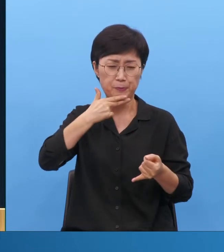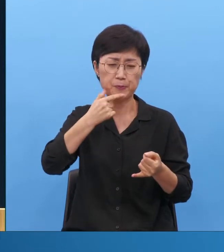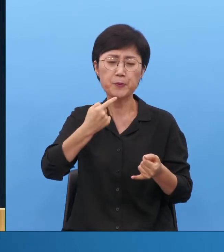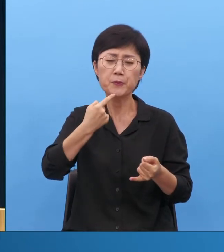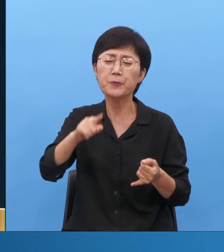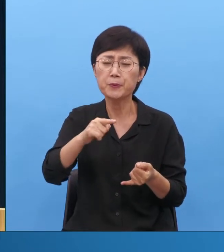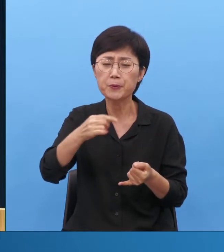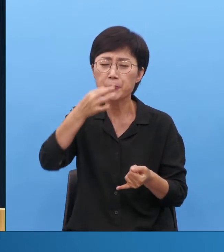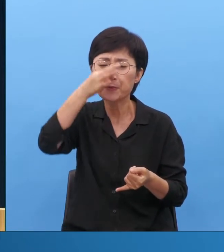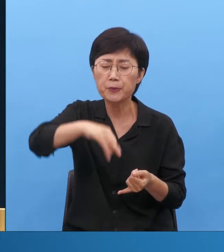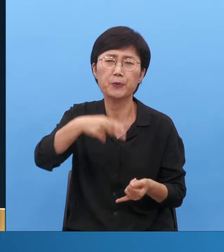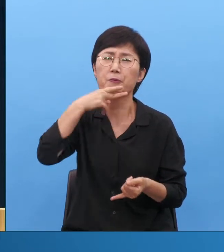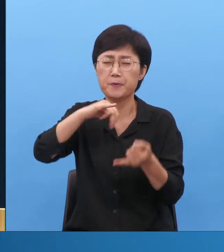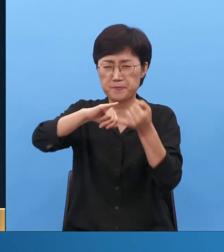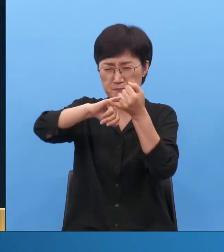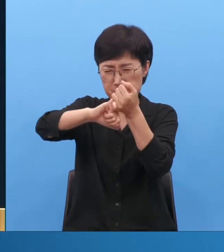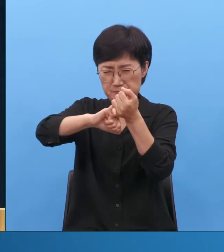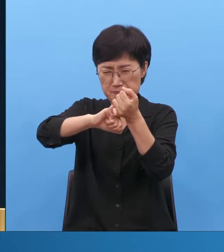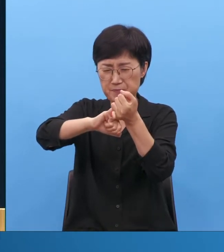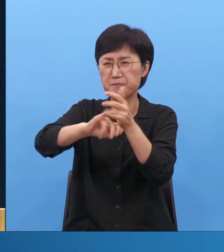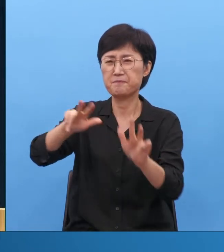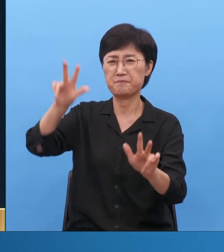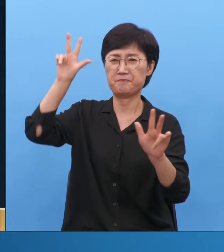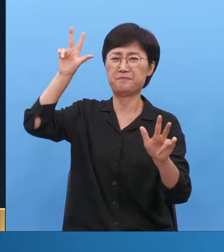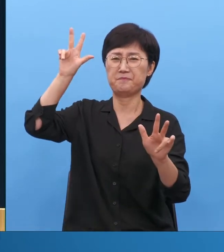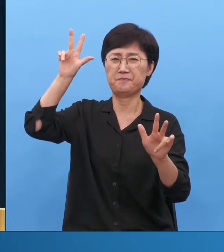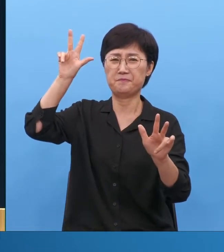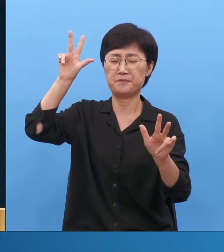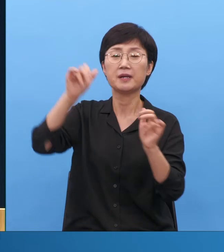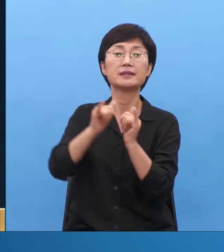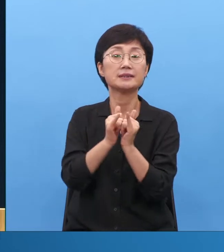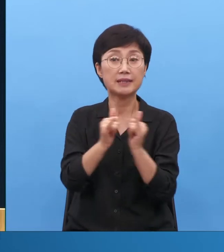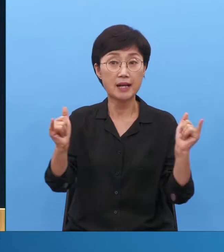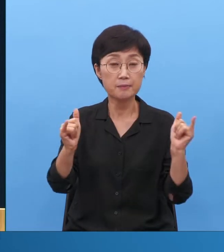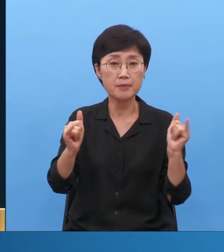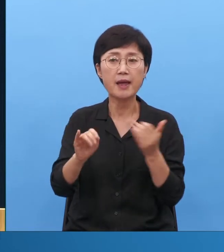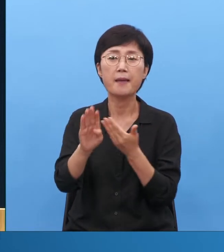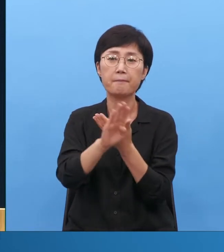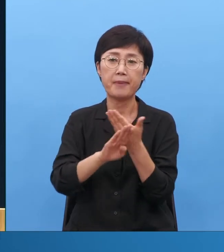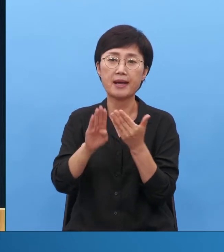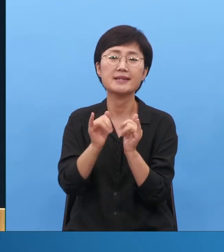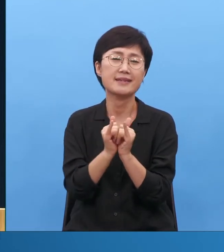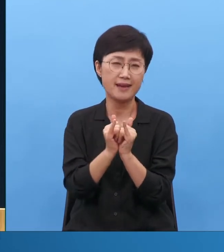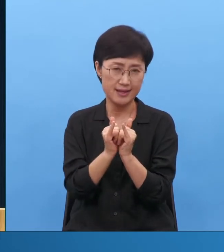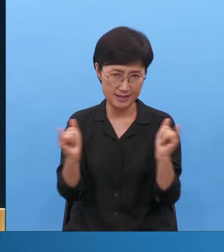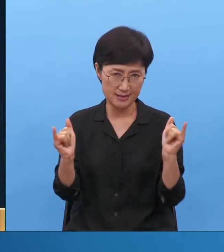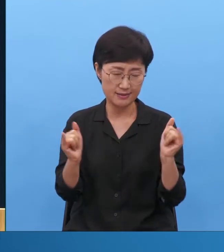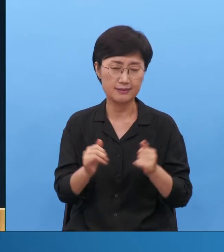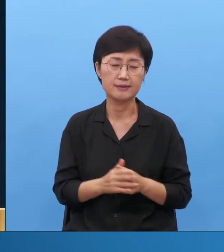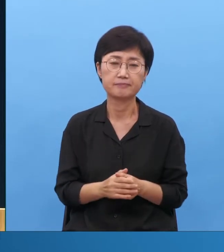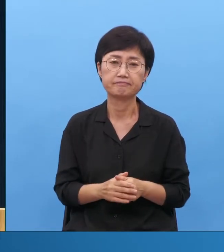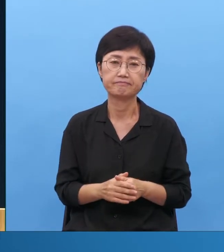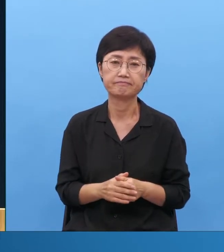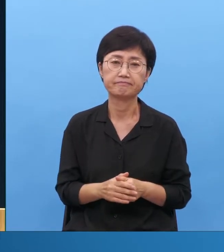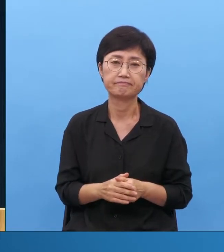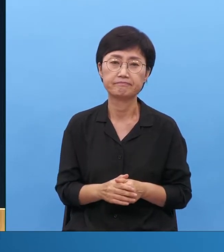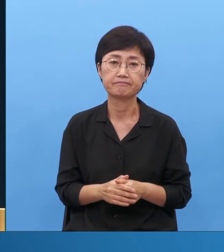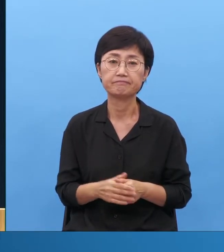They make an oath saying that they would faithfully adhere and implement all the things that are listed inside of the law, and with that they become a Pharisee.